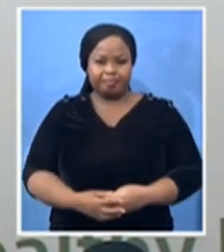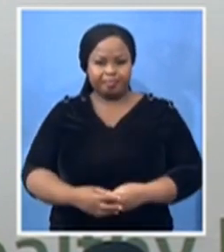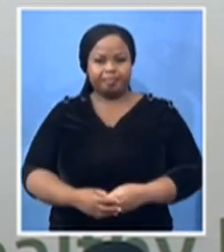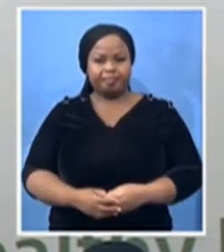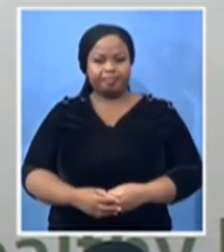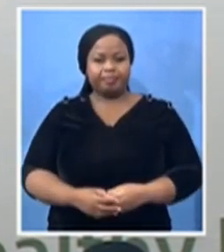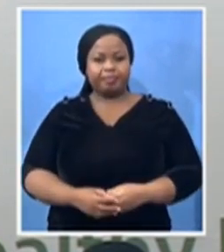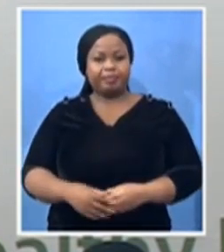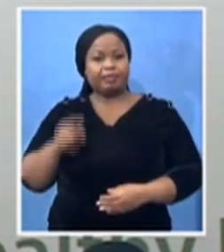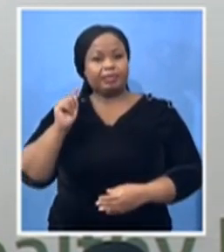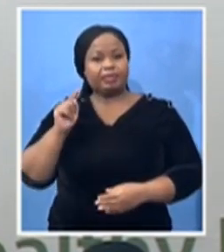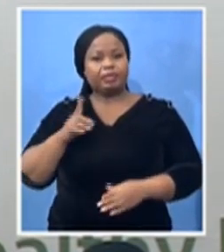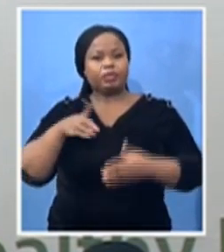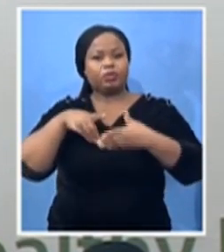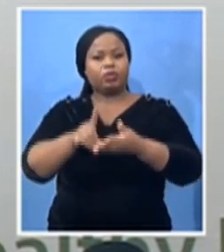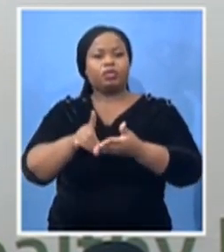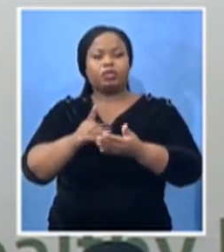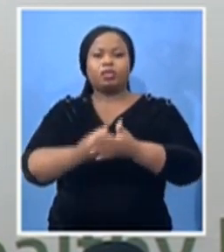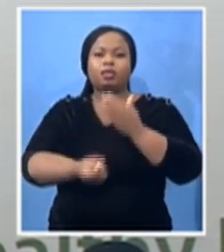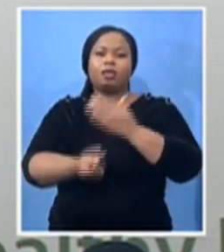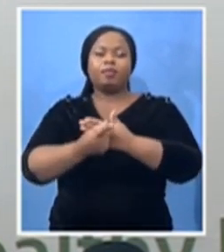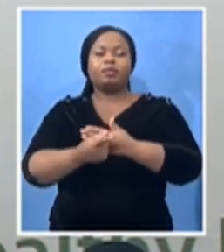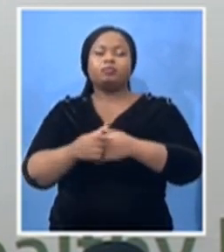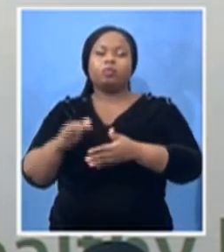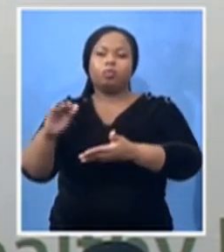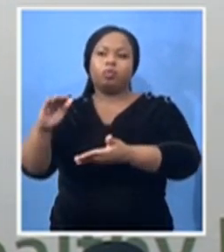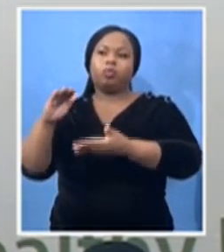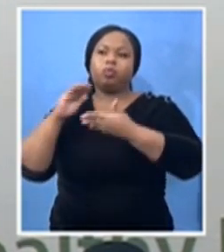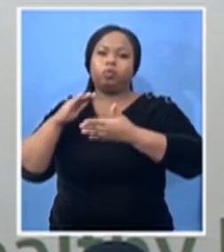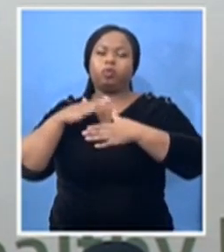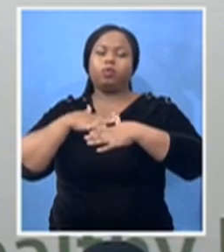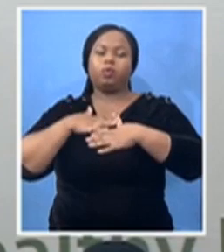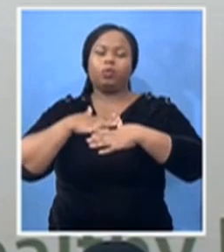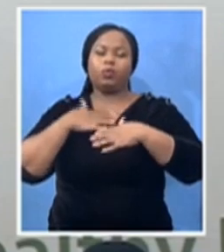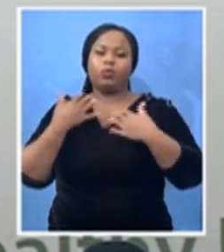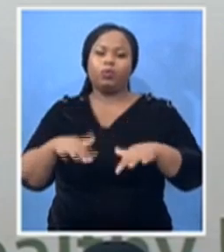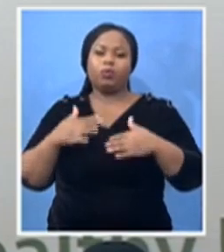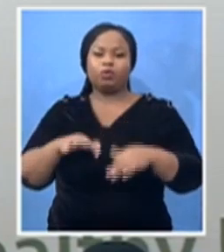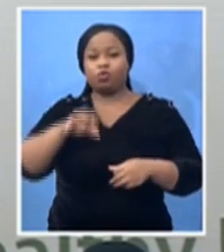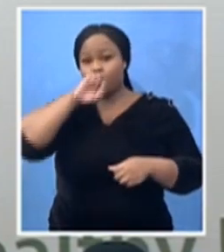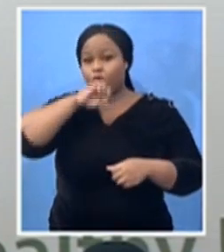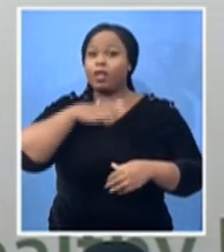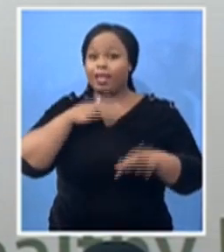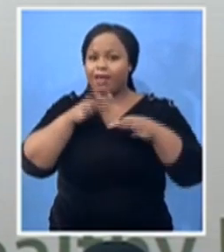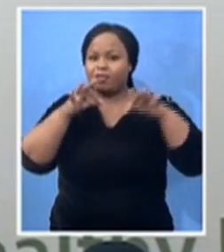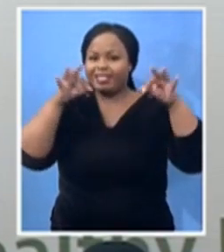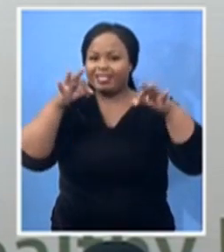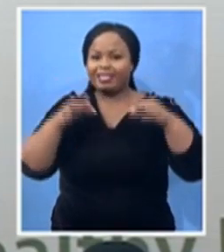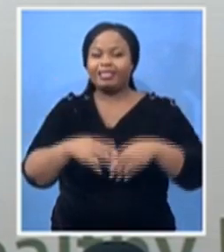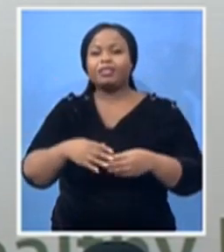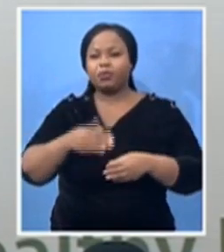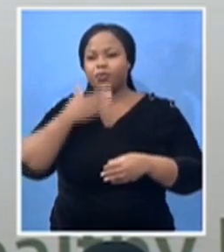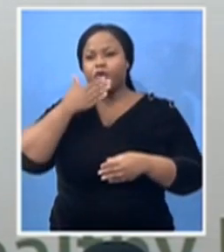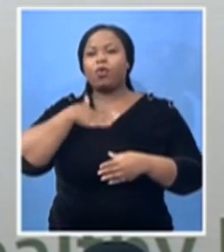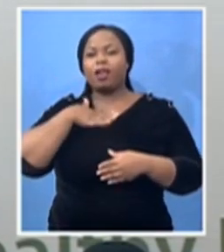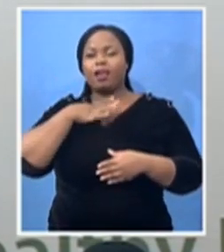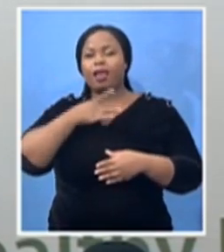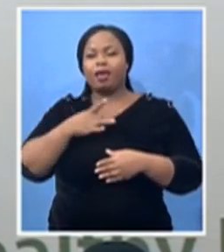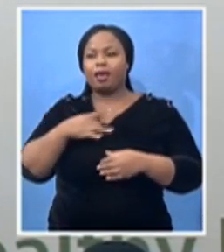handy to us. I think we love presents, we love donations, and we'll hold you to